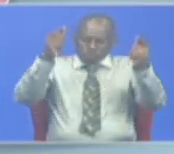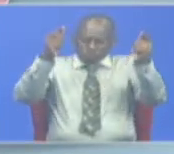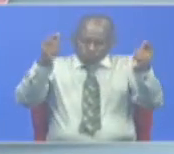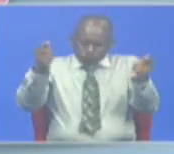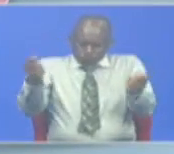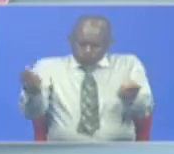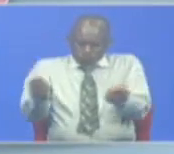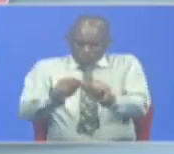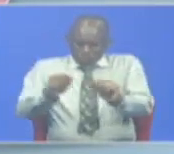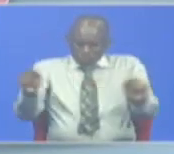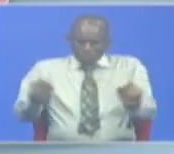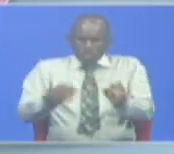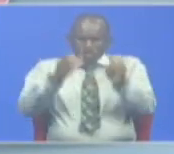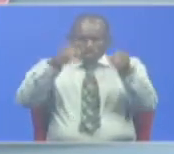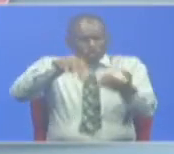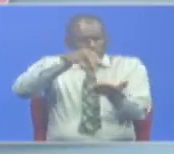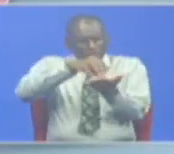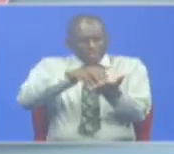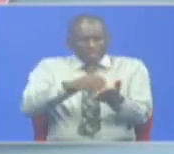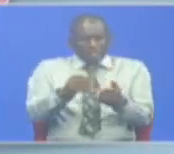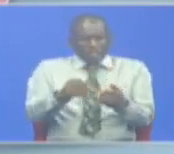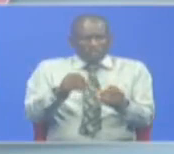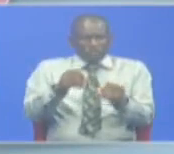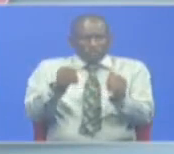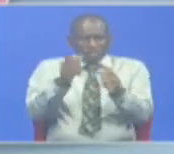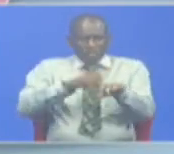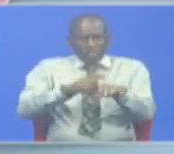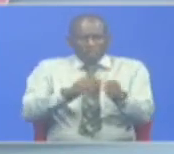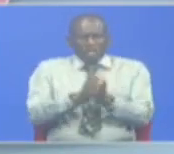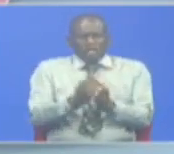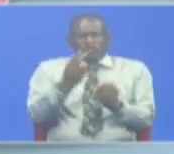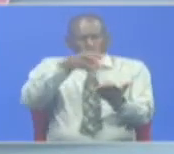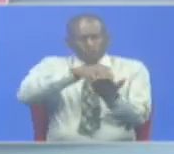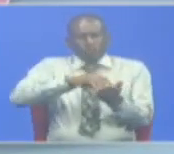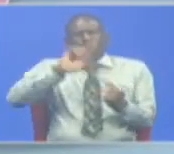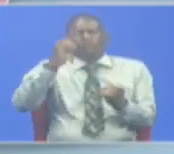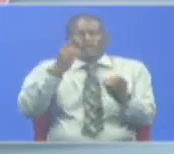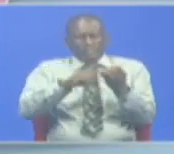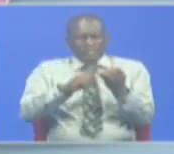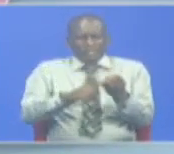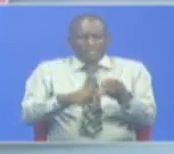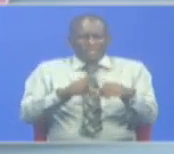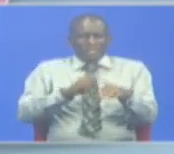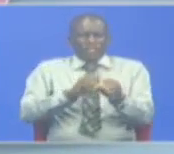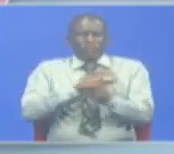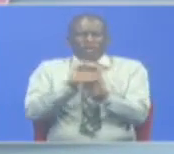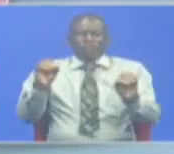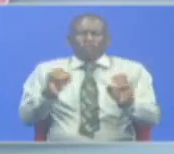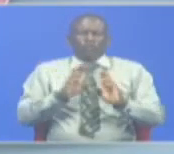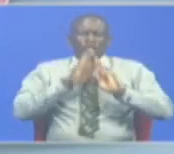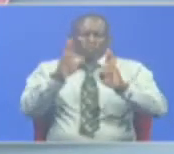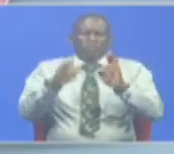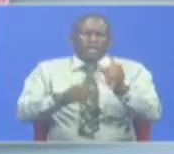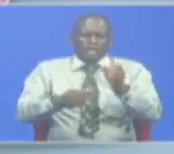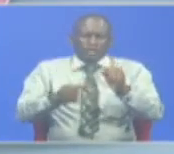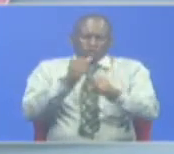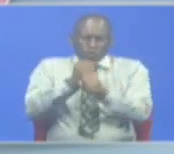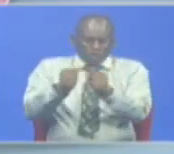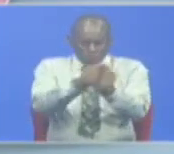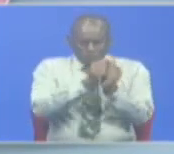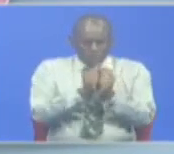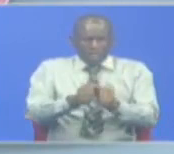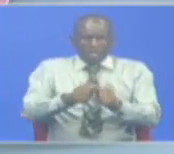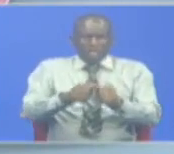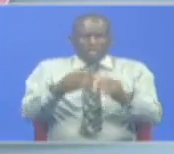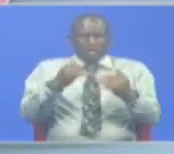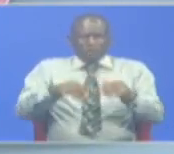new diseases or the new cases over time under two scenarios. The first one, where there is no response and collective action and the potential to